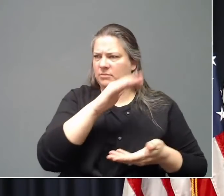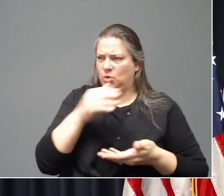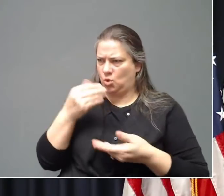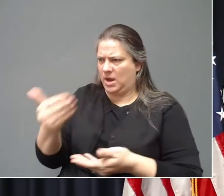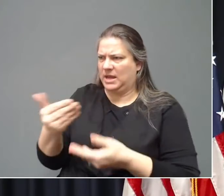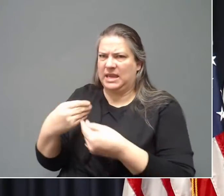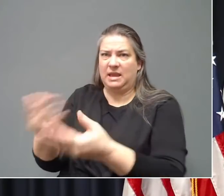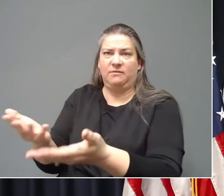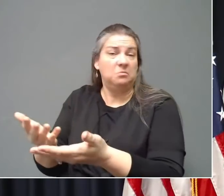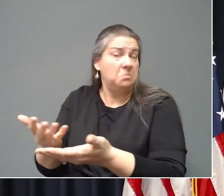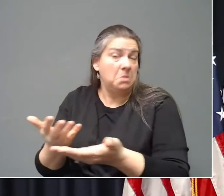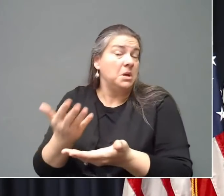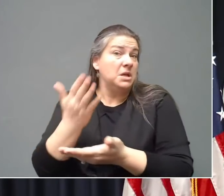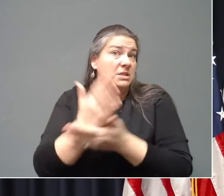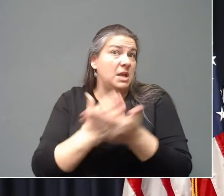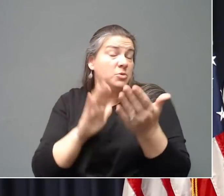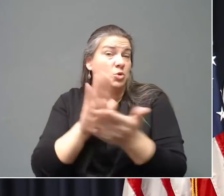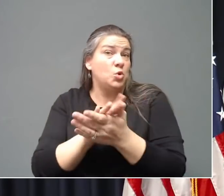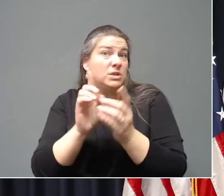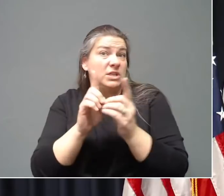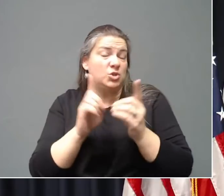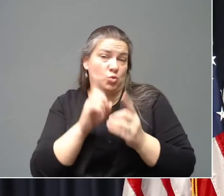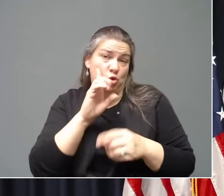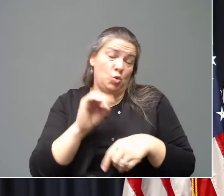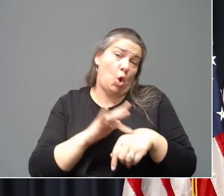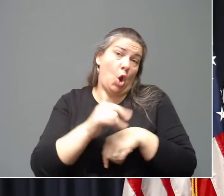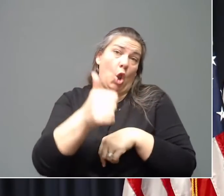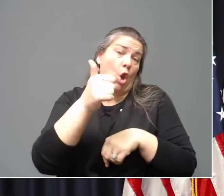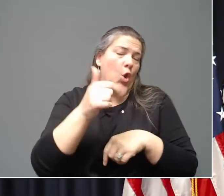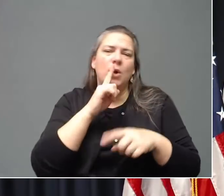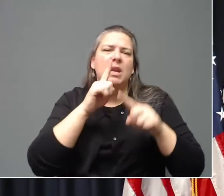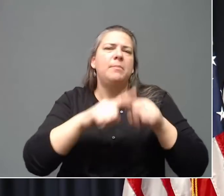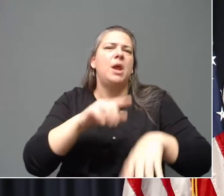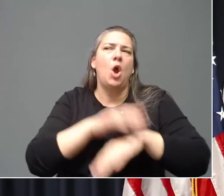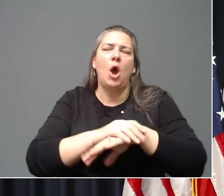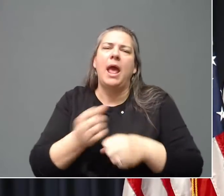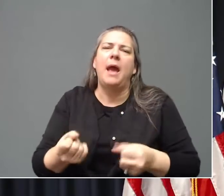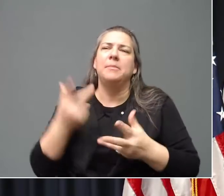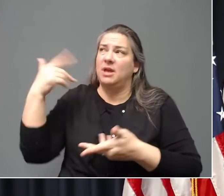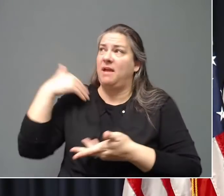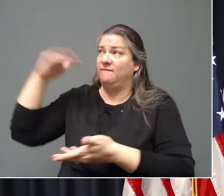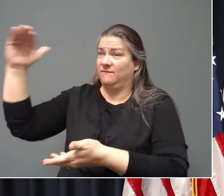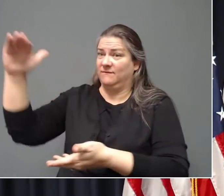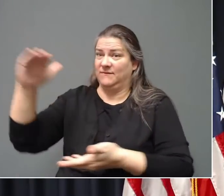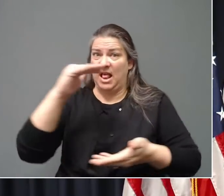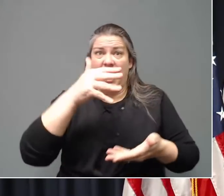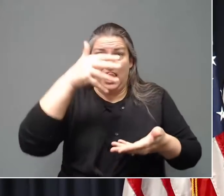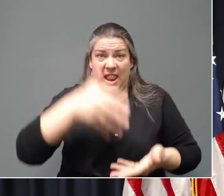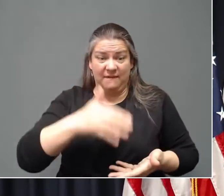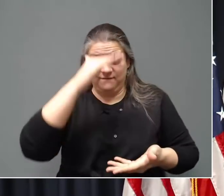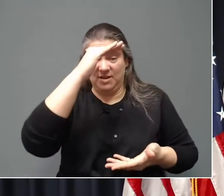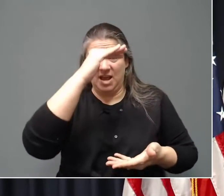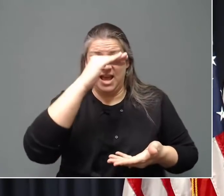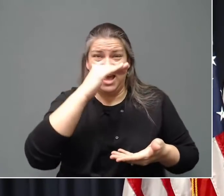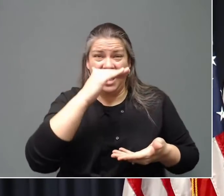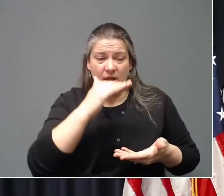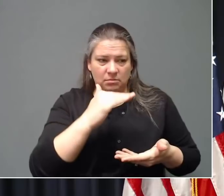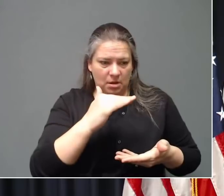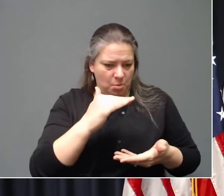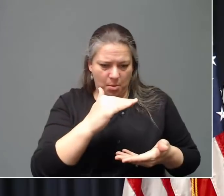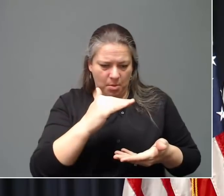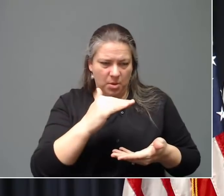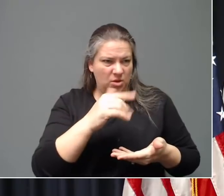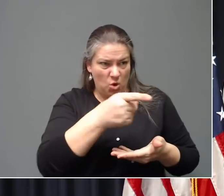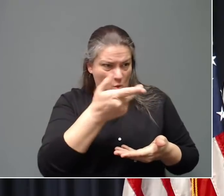even going earlier than others, depending on the amount of vaccine there, how many people in a community may be saying no that